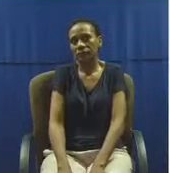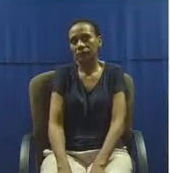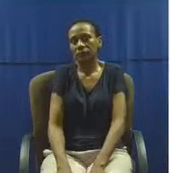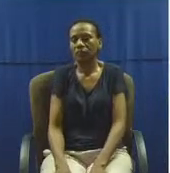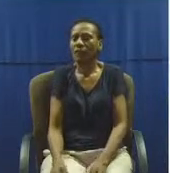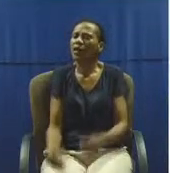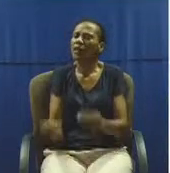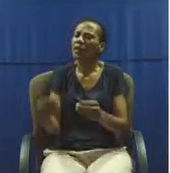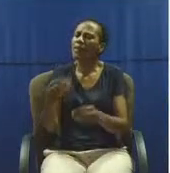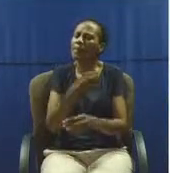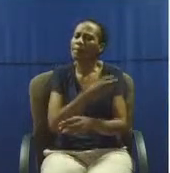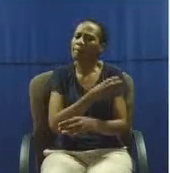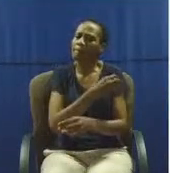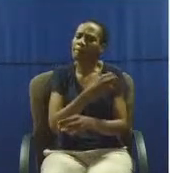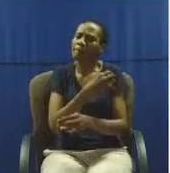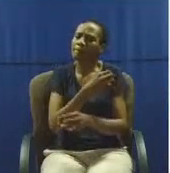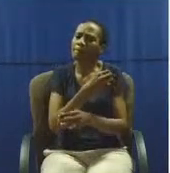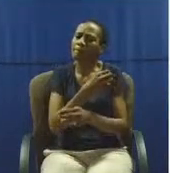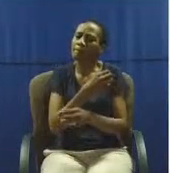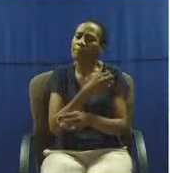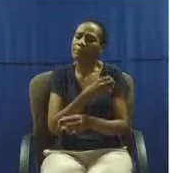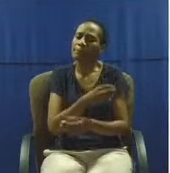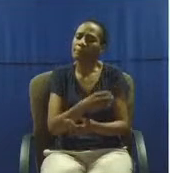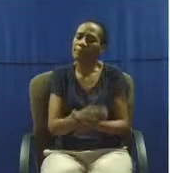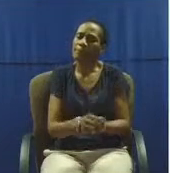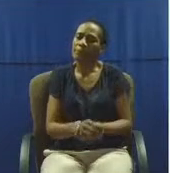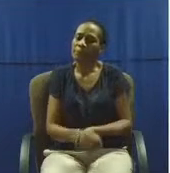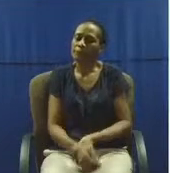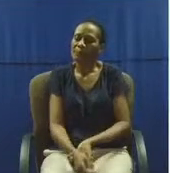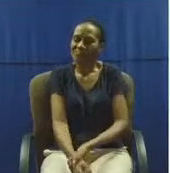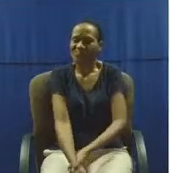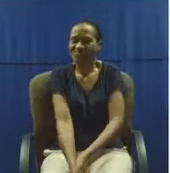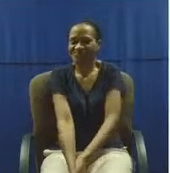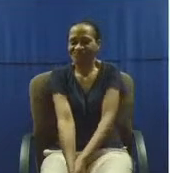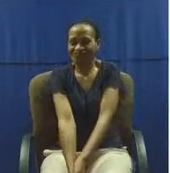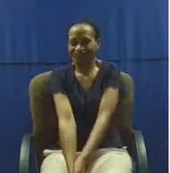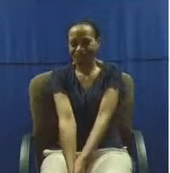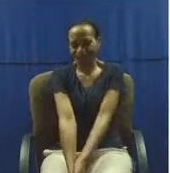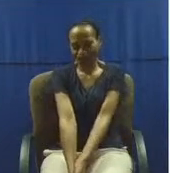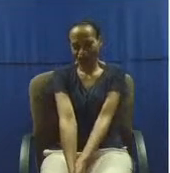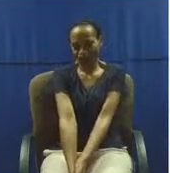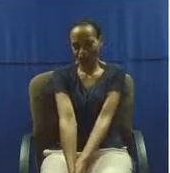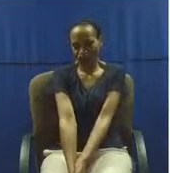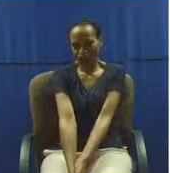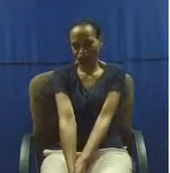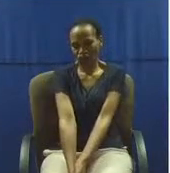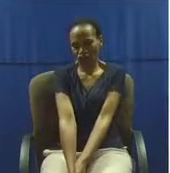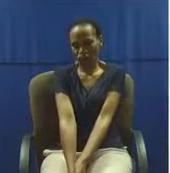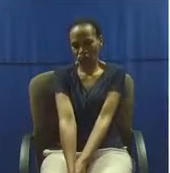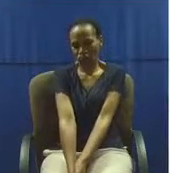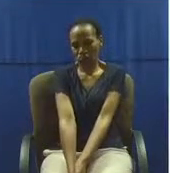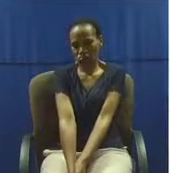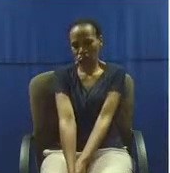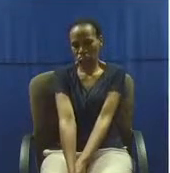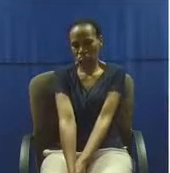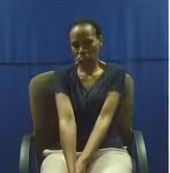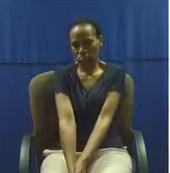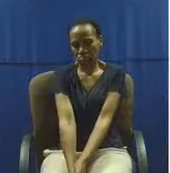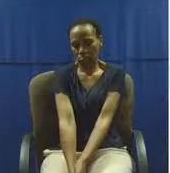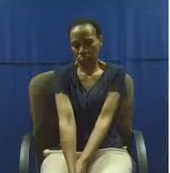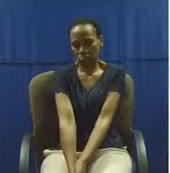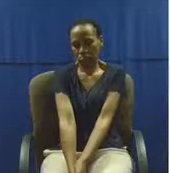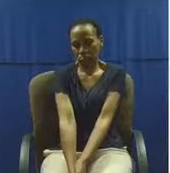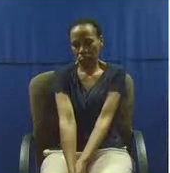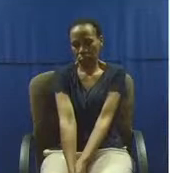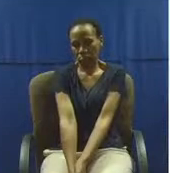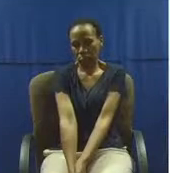question. Raise your question. So, what is it that you are so scared about, Honorable Begitele? So much that